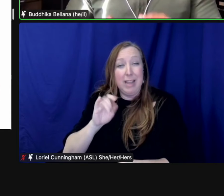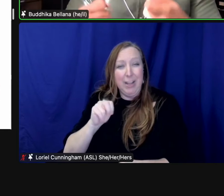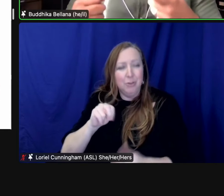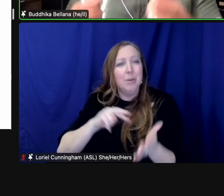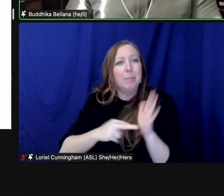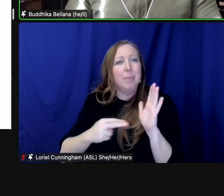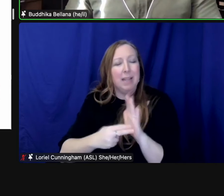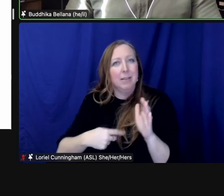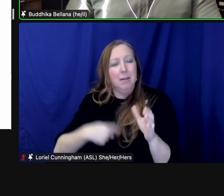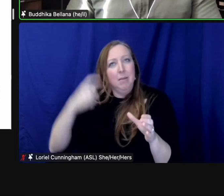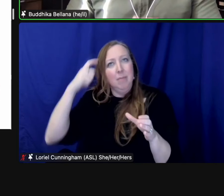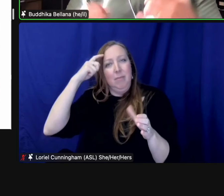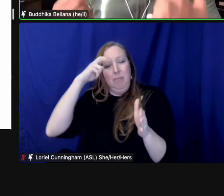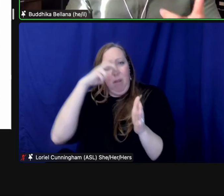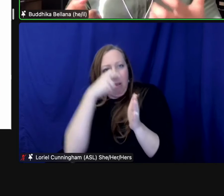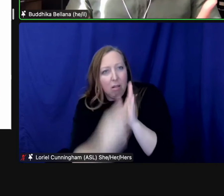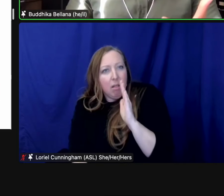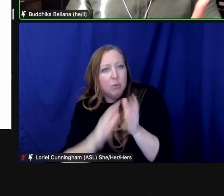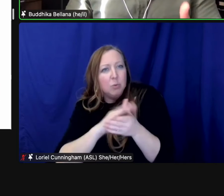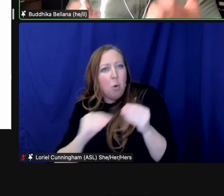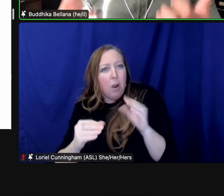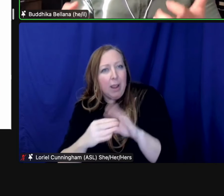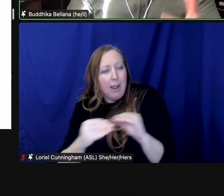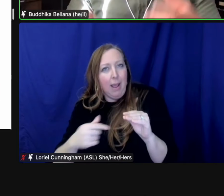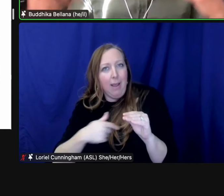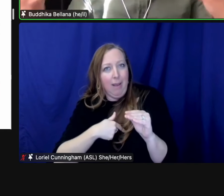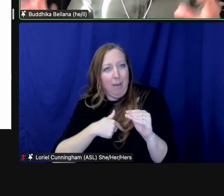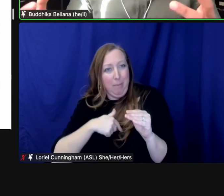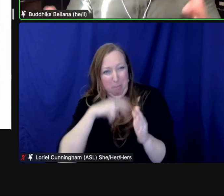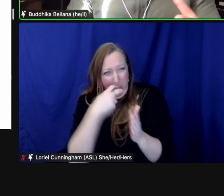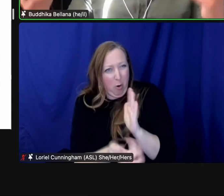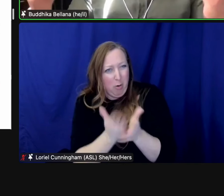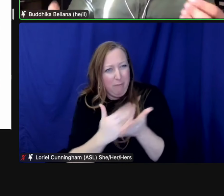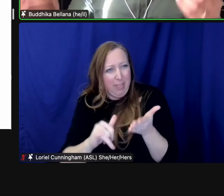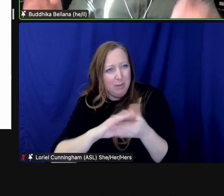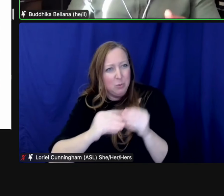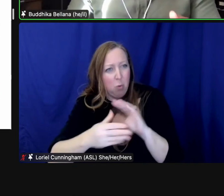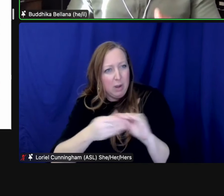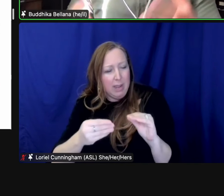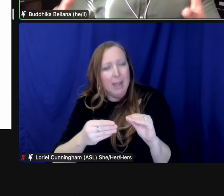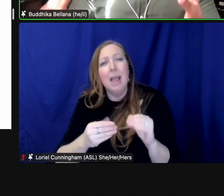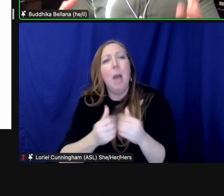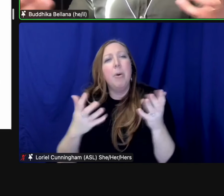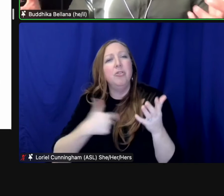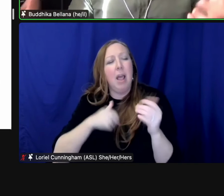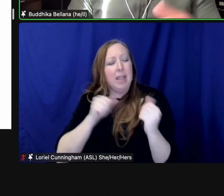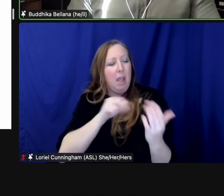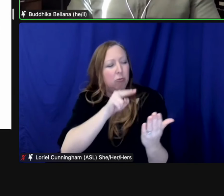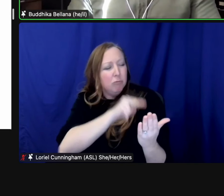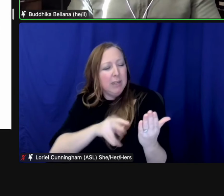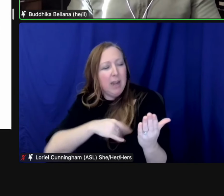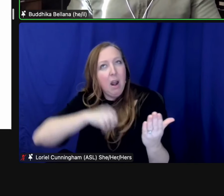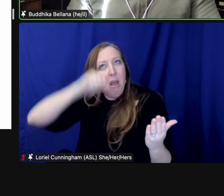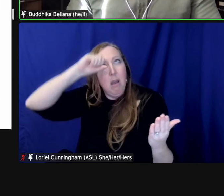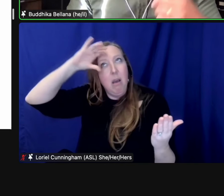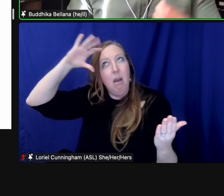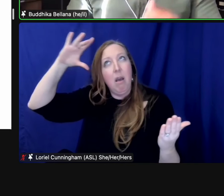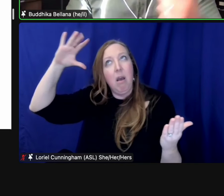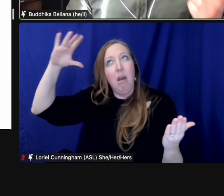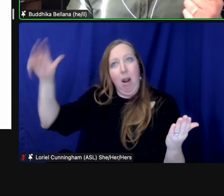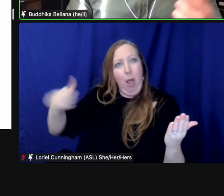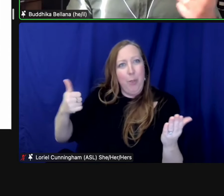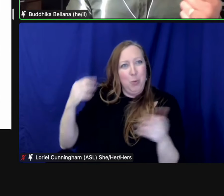And I would consider this a measure of depth of processing while reading, the extent to which you're actually able to build an alternate world from the story elements,